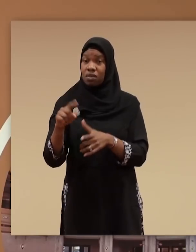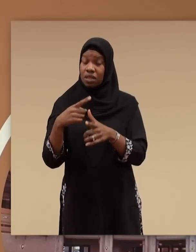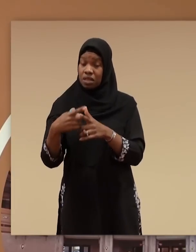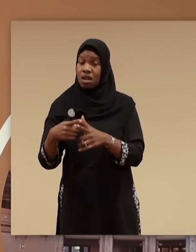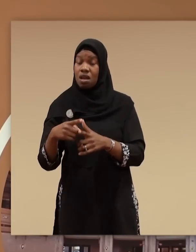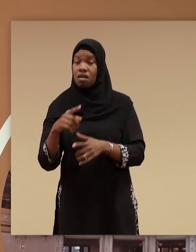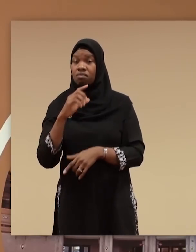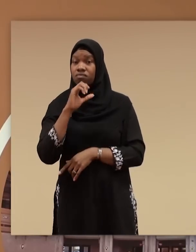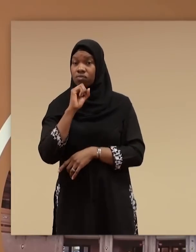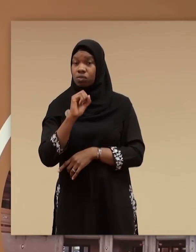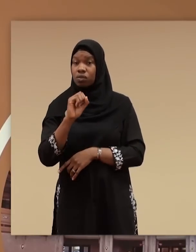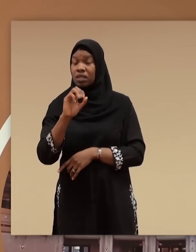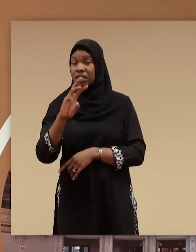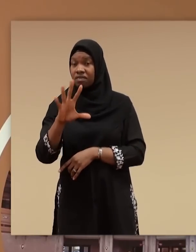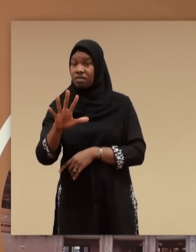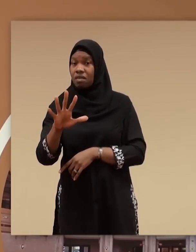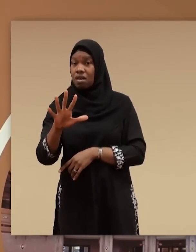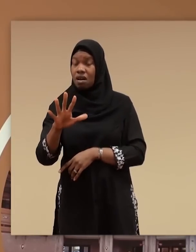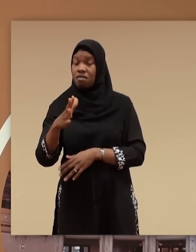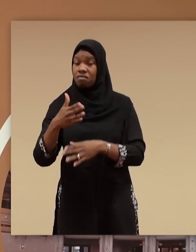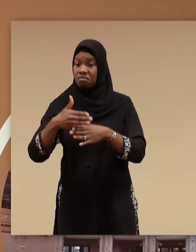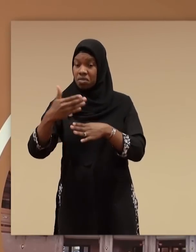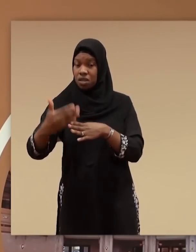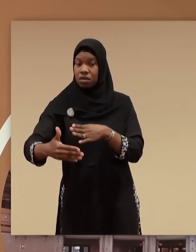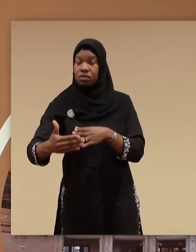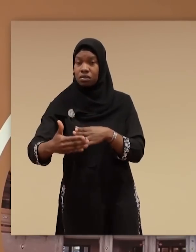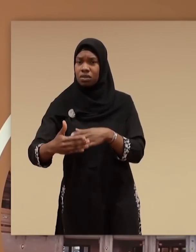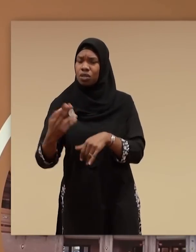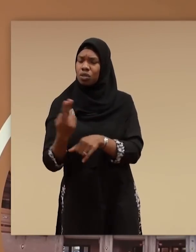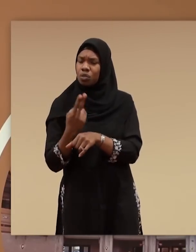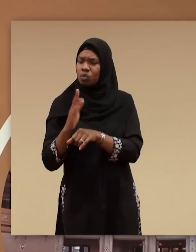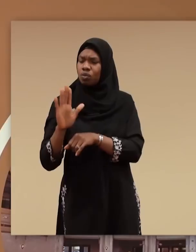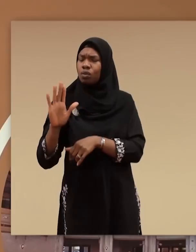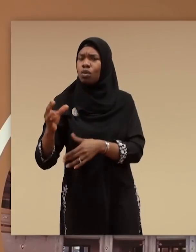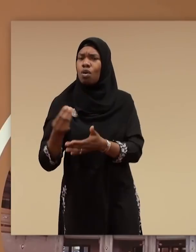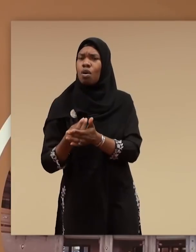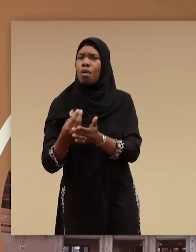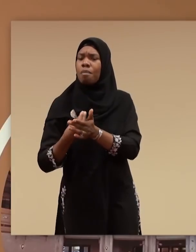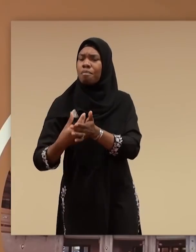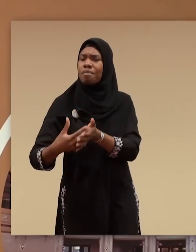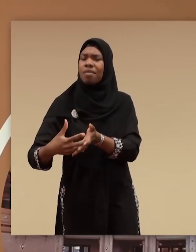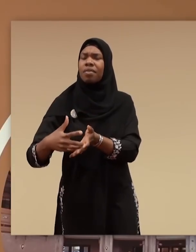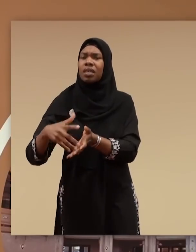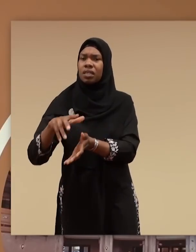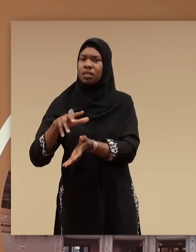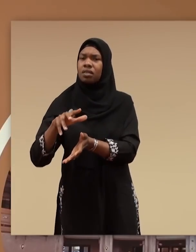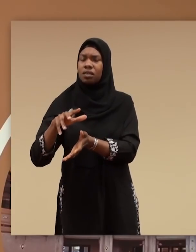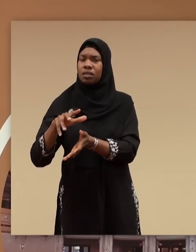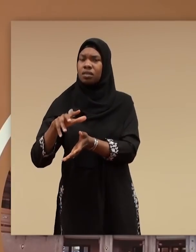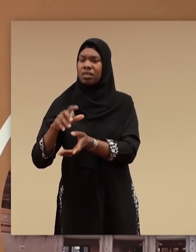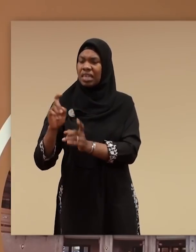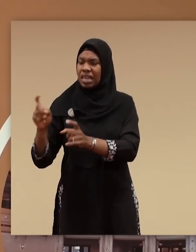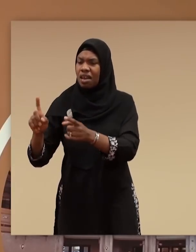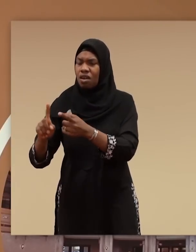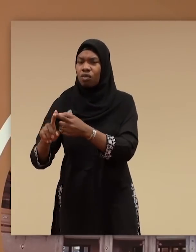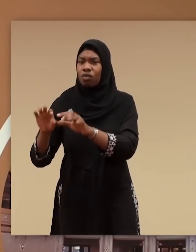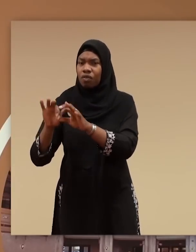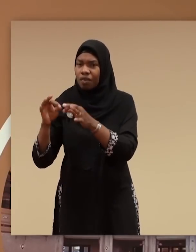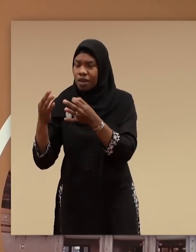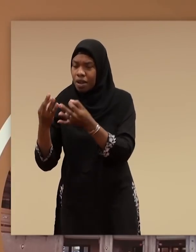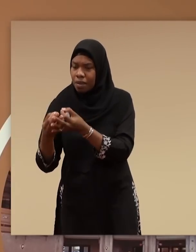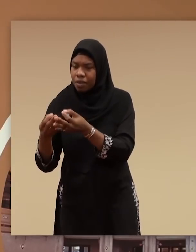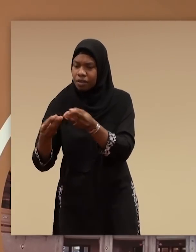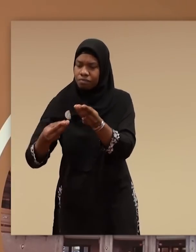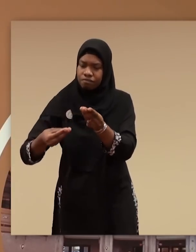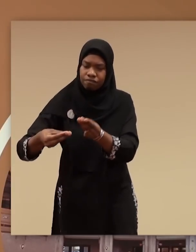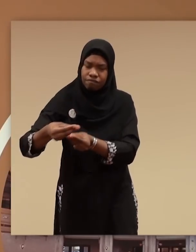She used all her wealth to channel through her relatives from Bani Asad